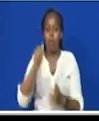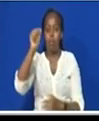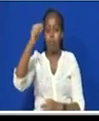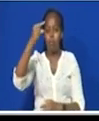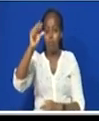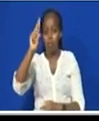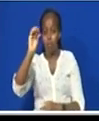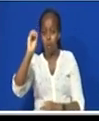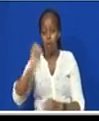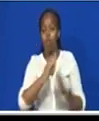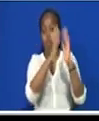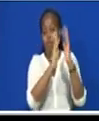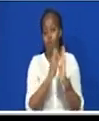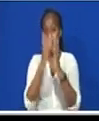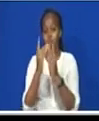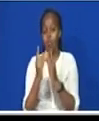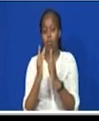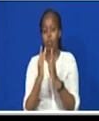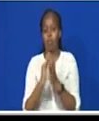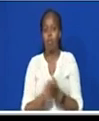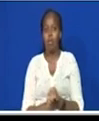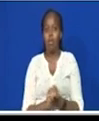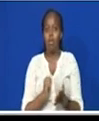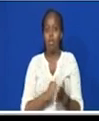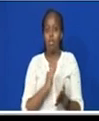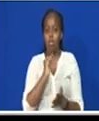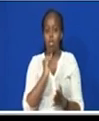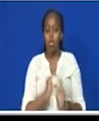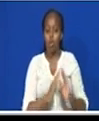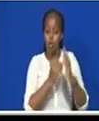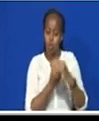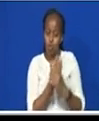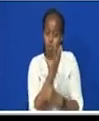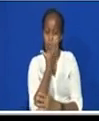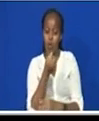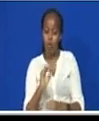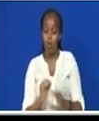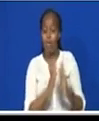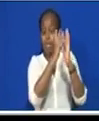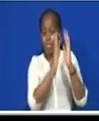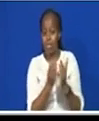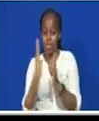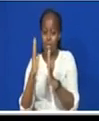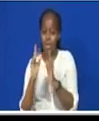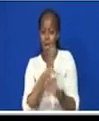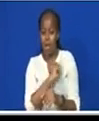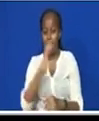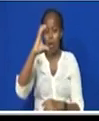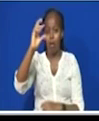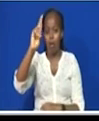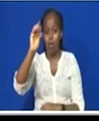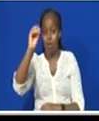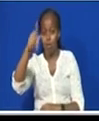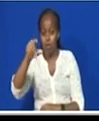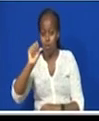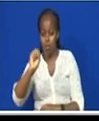don't just say that agroforestry is the growing of trees and crops on the same piece of land. That will be wrong. You